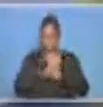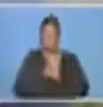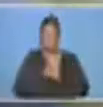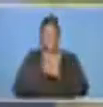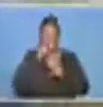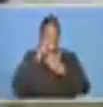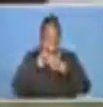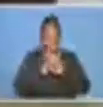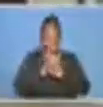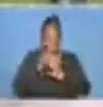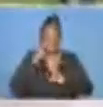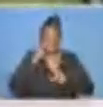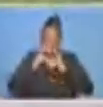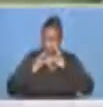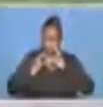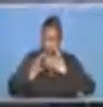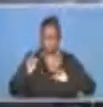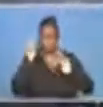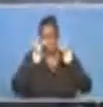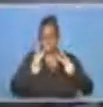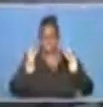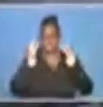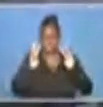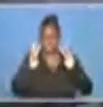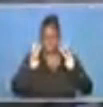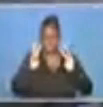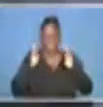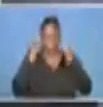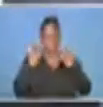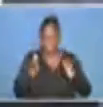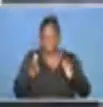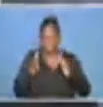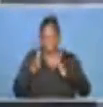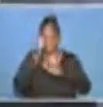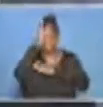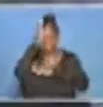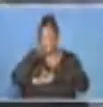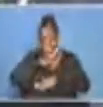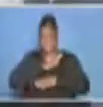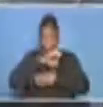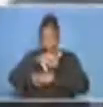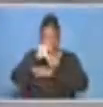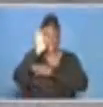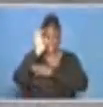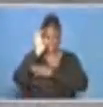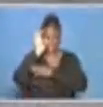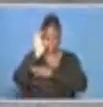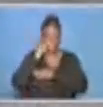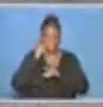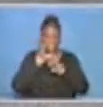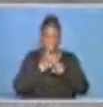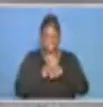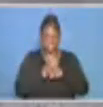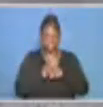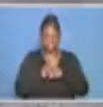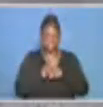brought nearly to her knees Wednesday morning after her brother, a man police say was known to them, became the country's latest murder victim. Crime